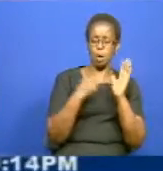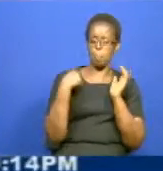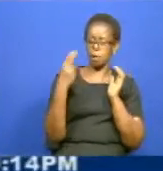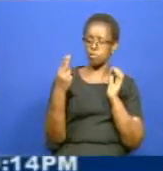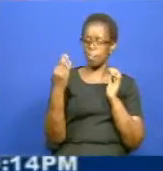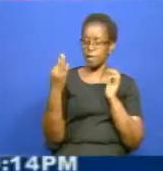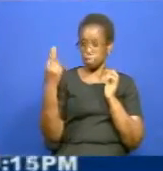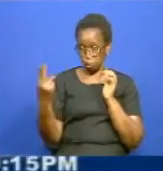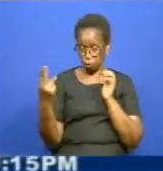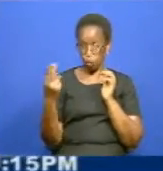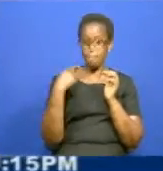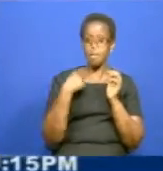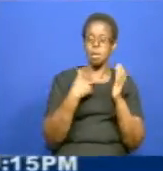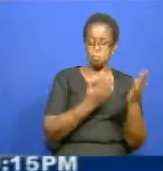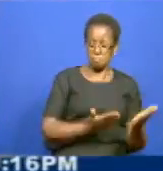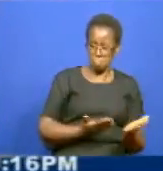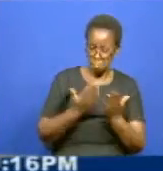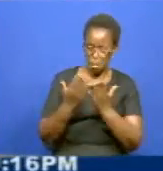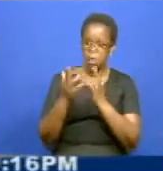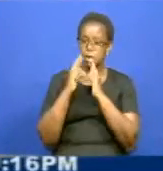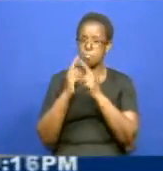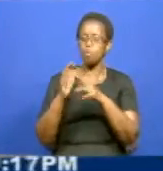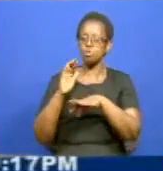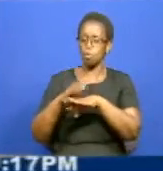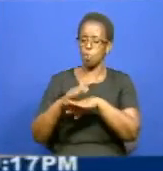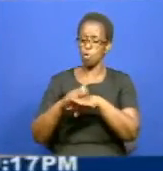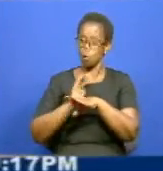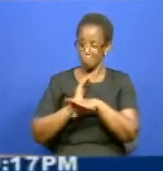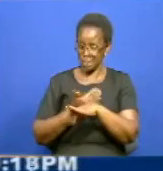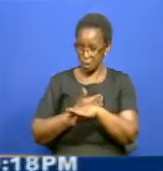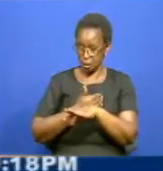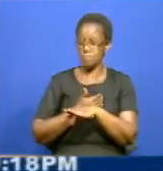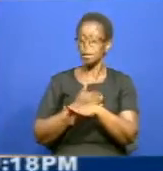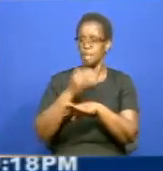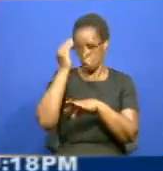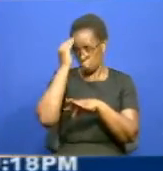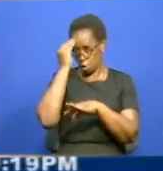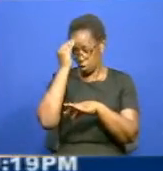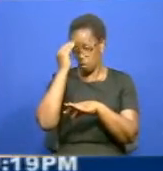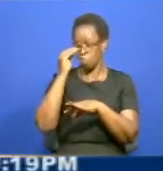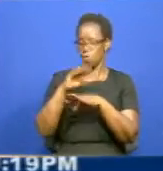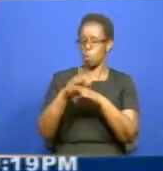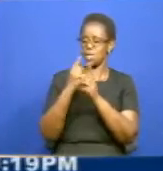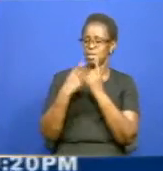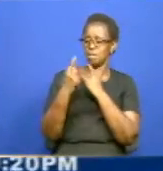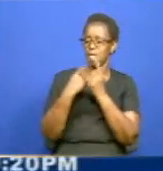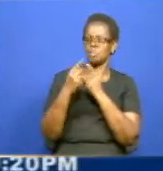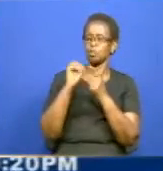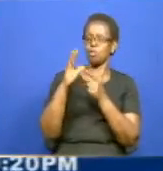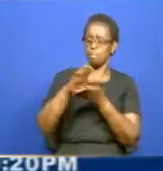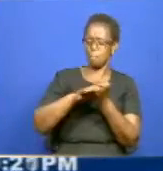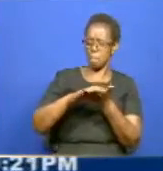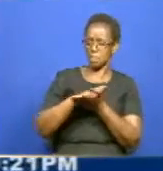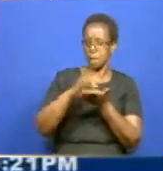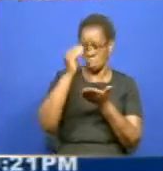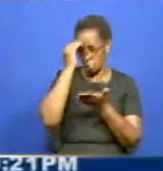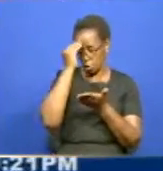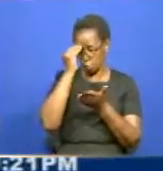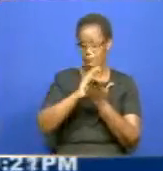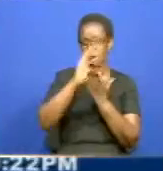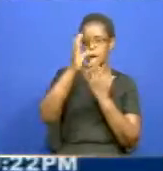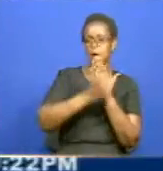of the Standing Committee on Education on the consideration of the petition on the review of the basic education curriculum framework. I thank you.